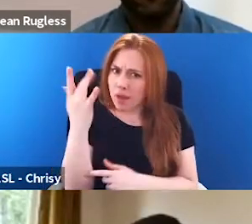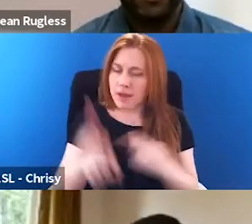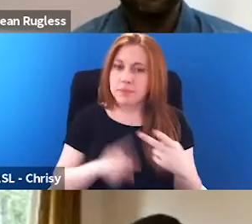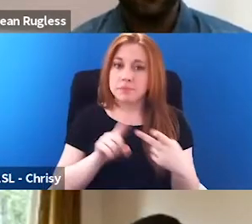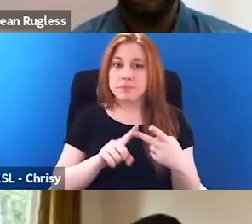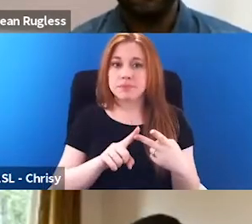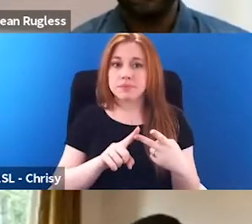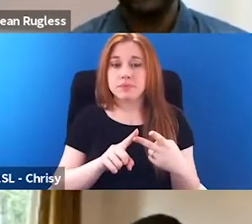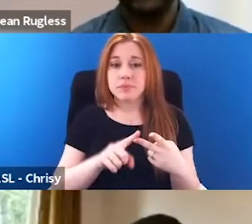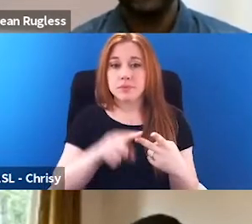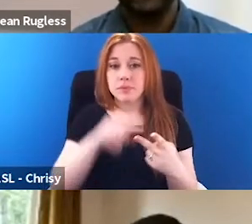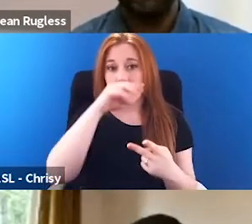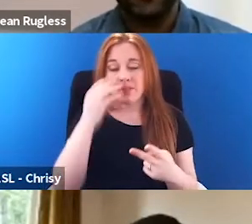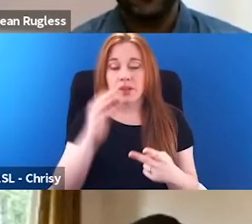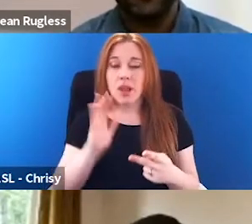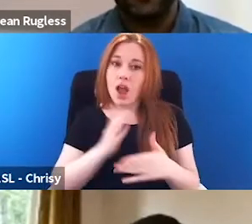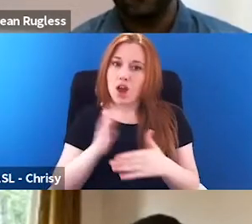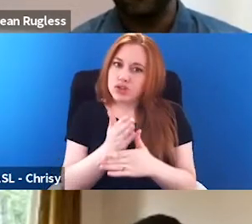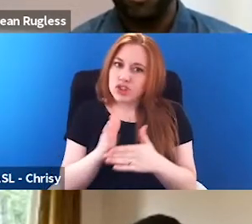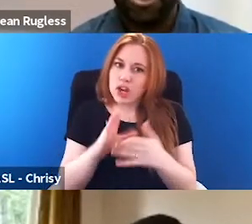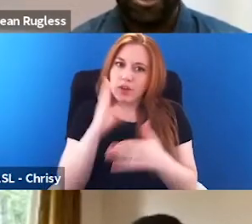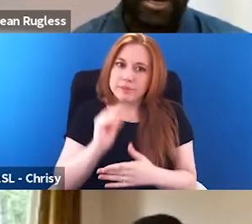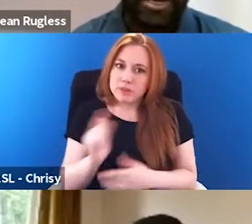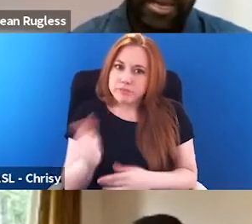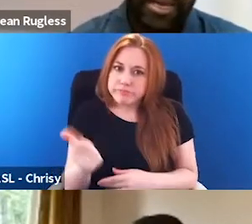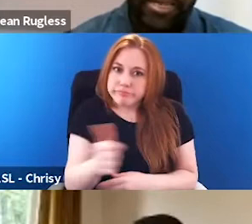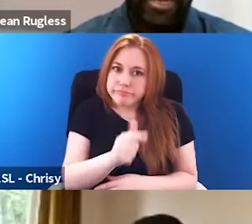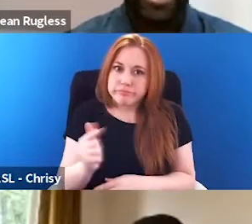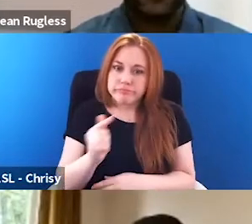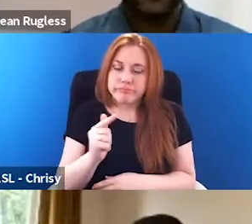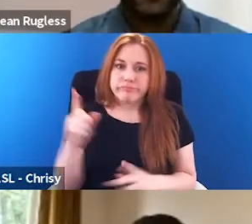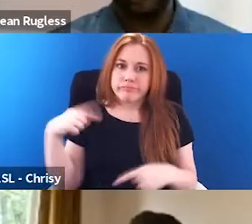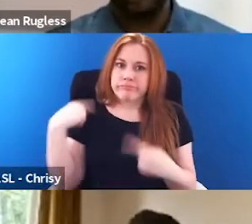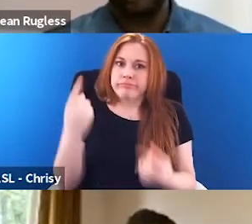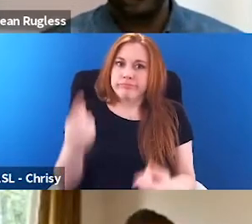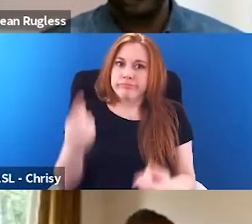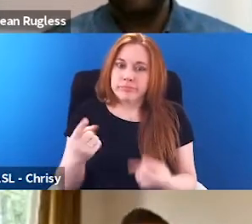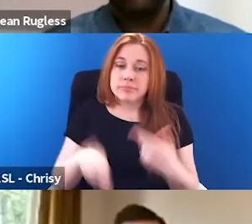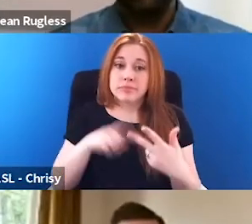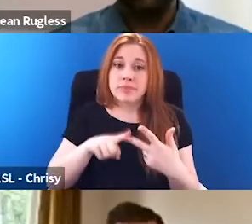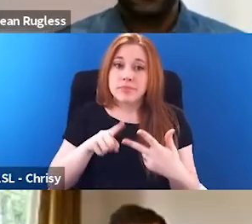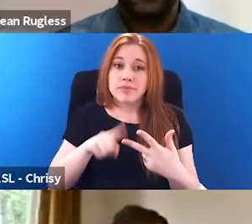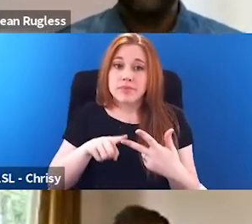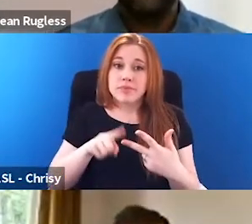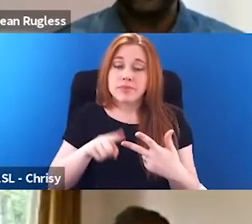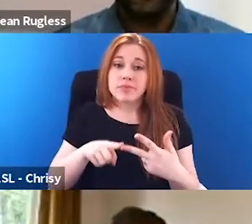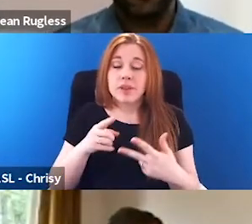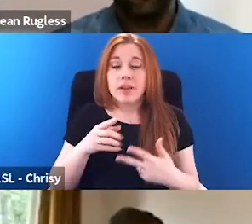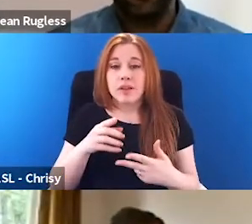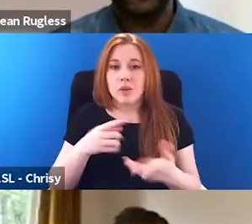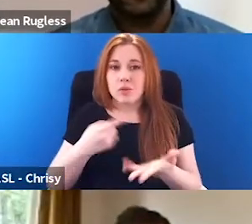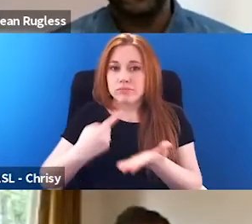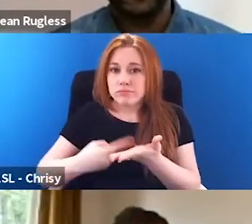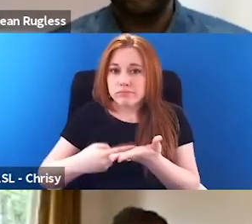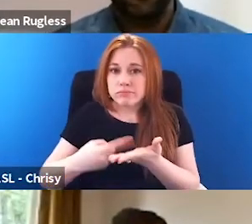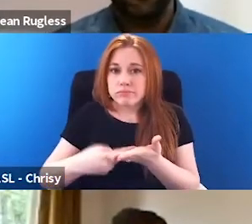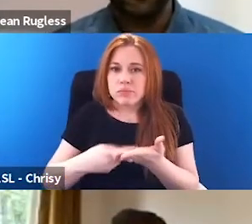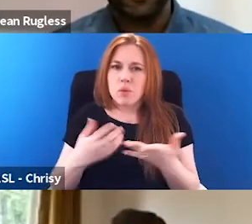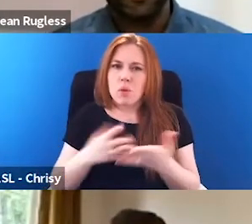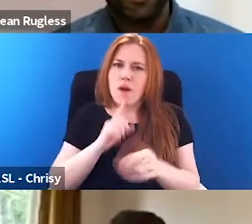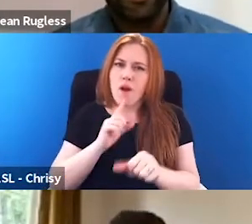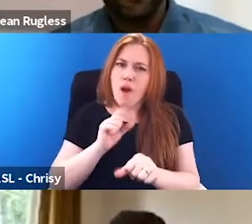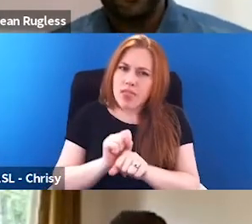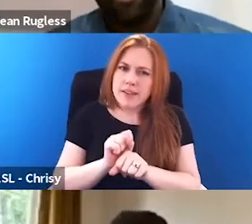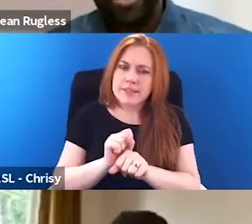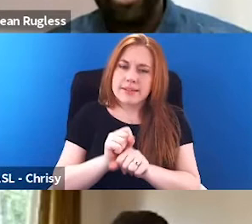will talk about our shared experiences along this journey. And then lastly, we'll have a conversation about what authentic engagement looks